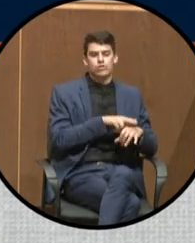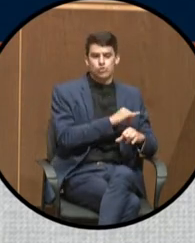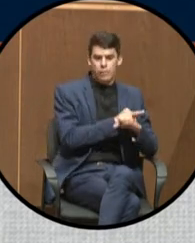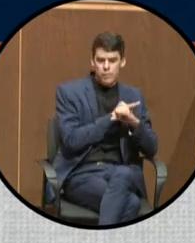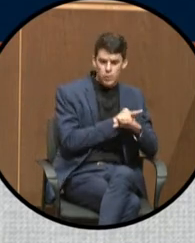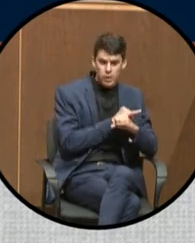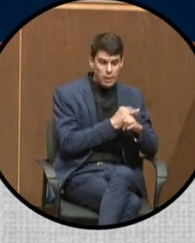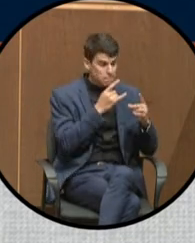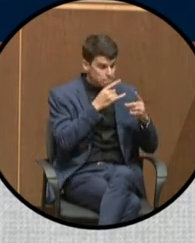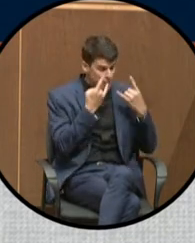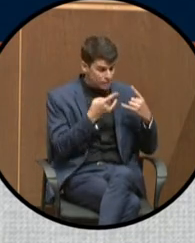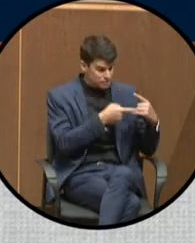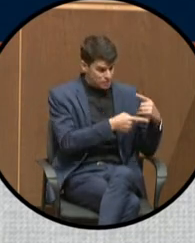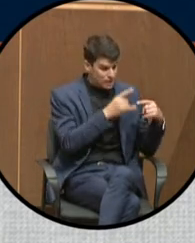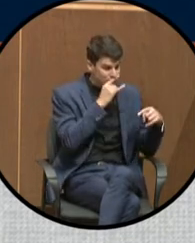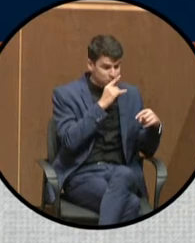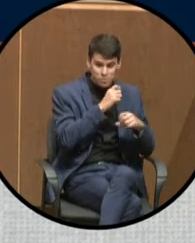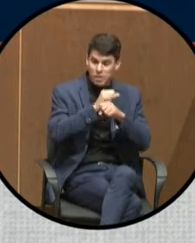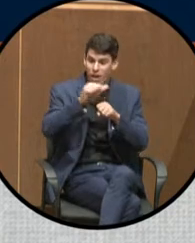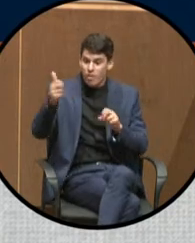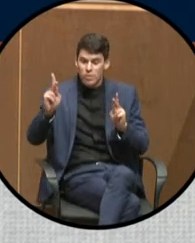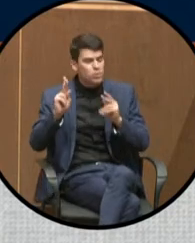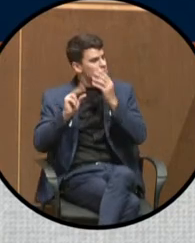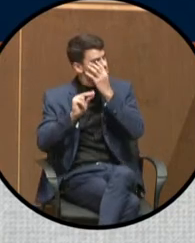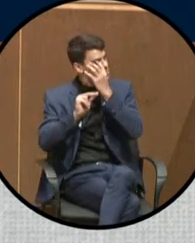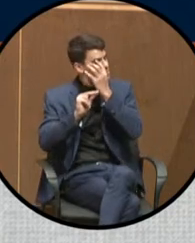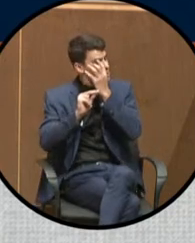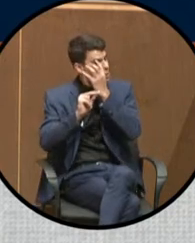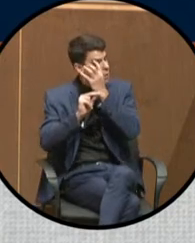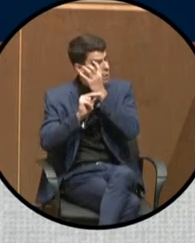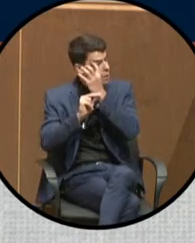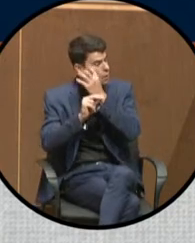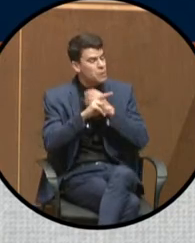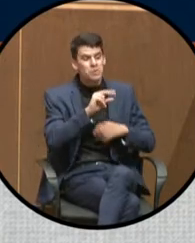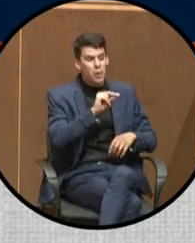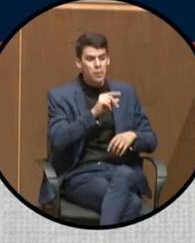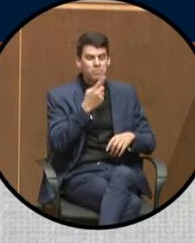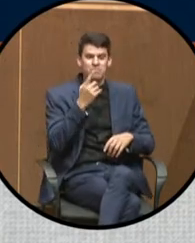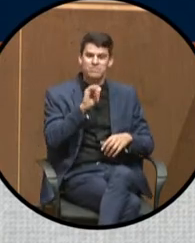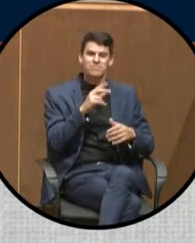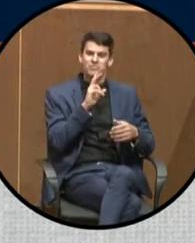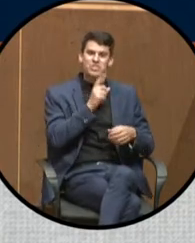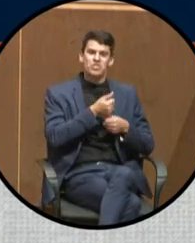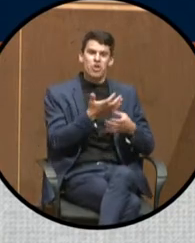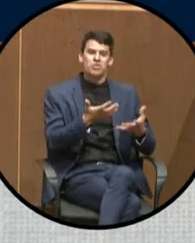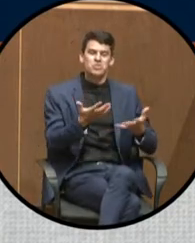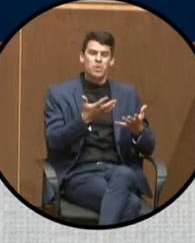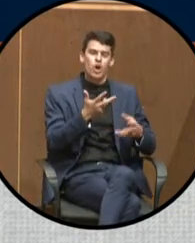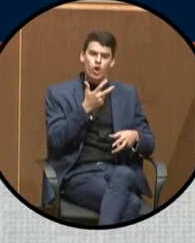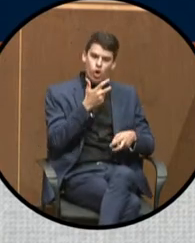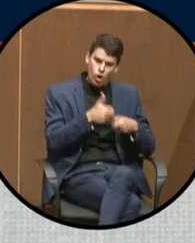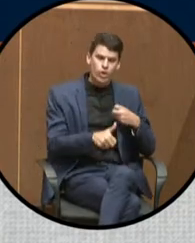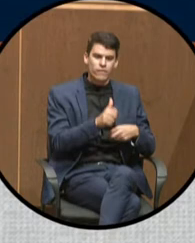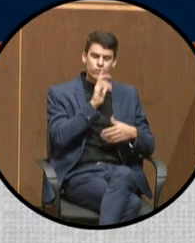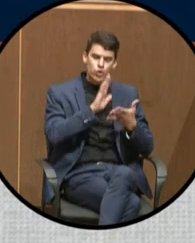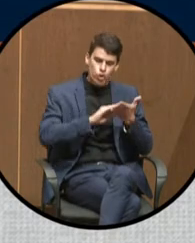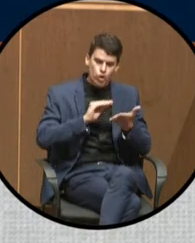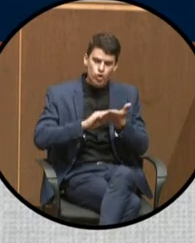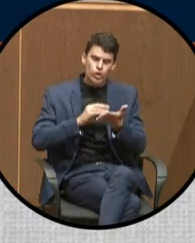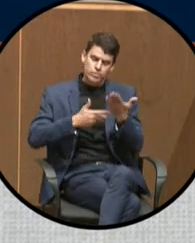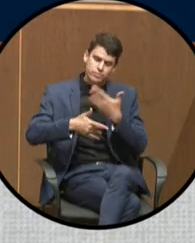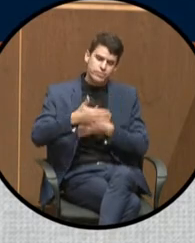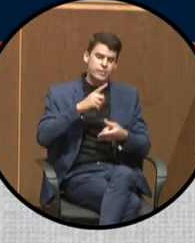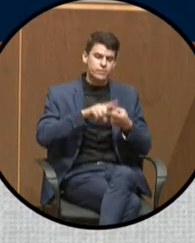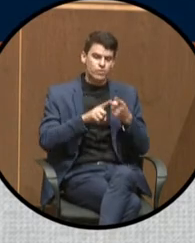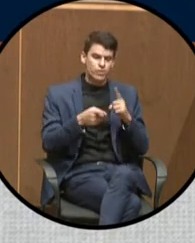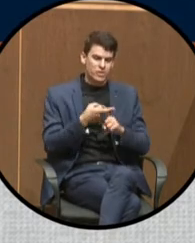my kids doesn't protect anyone and just makes it harder for them to learn and make friends. Sweeping one-size-fits-all